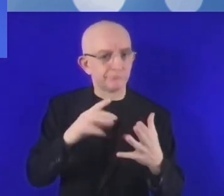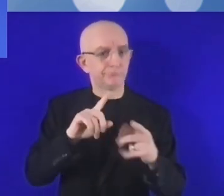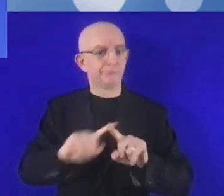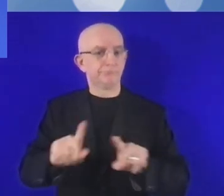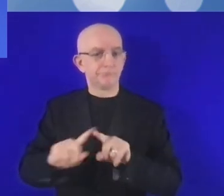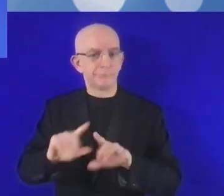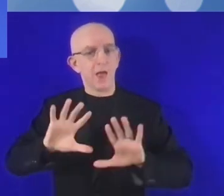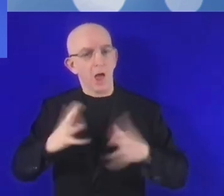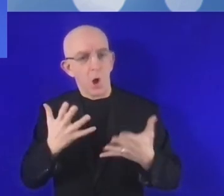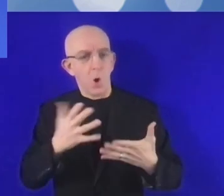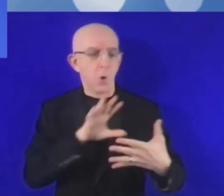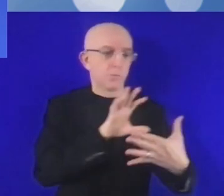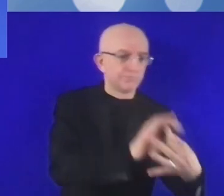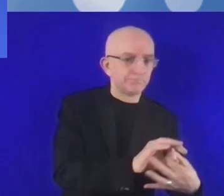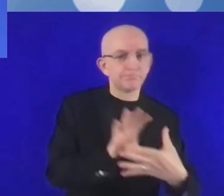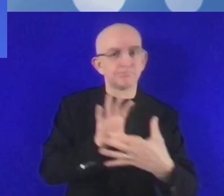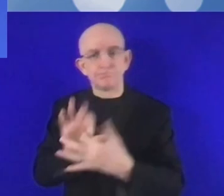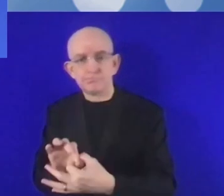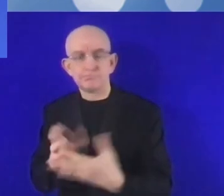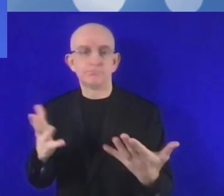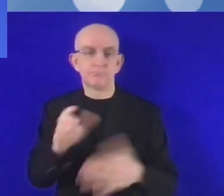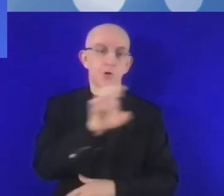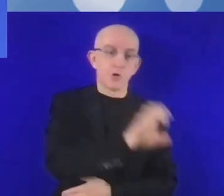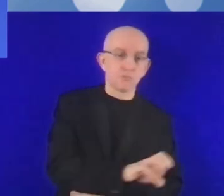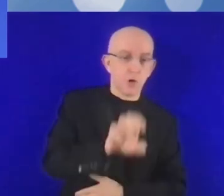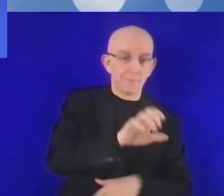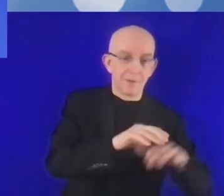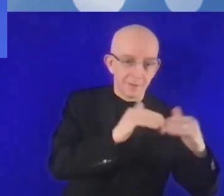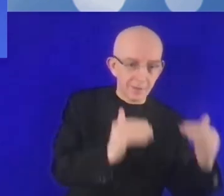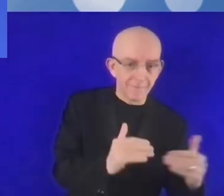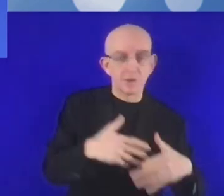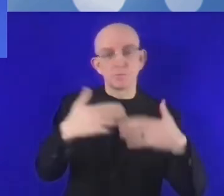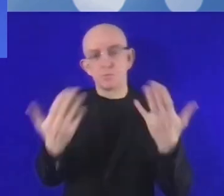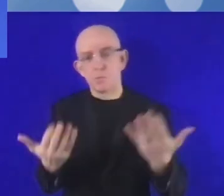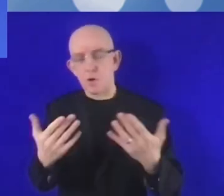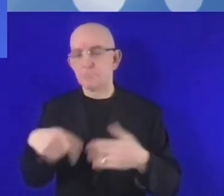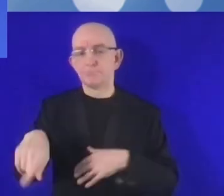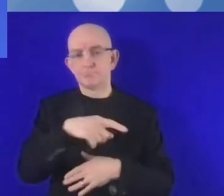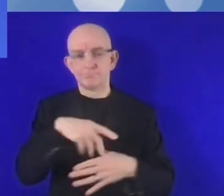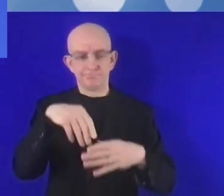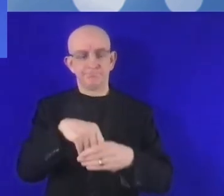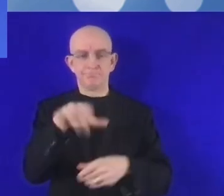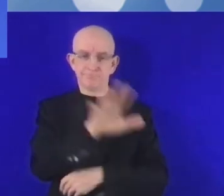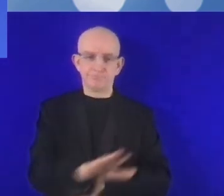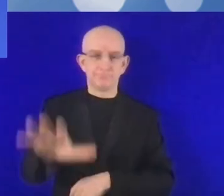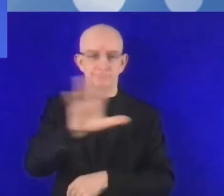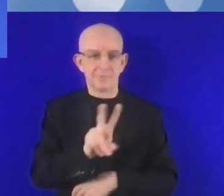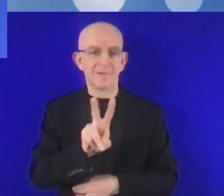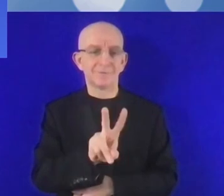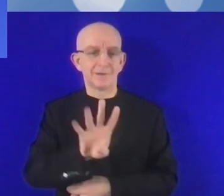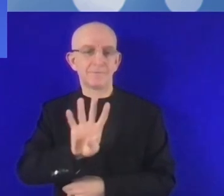group, but also at a broader international